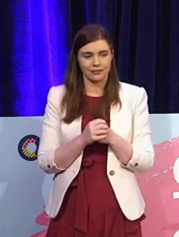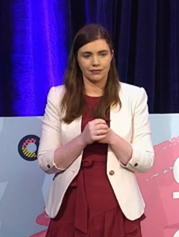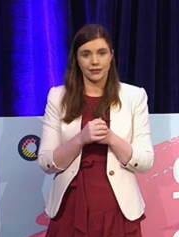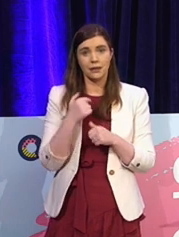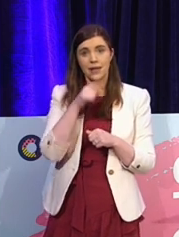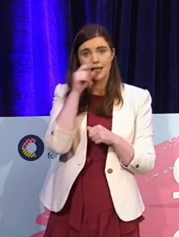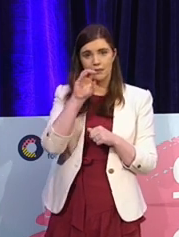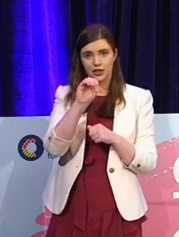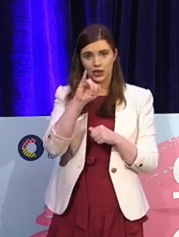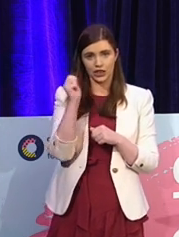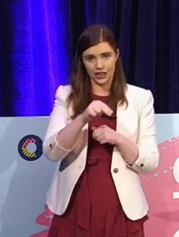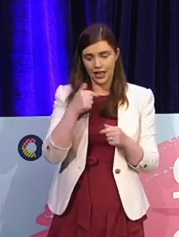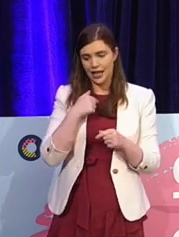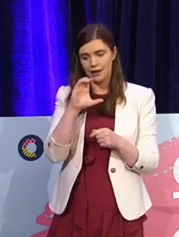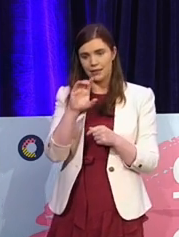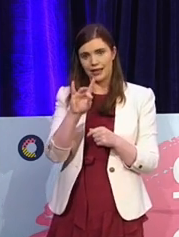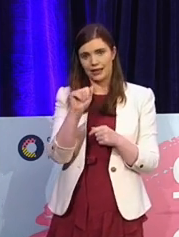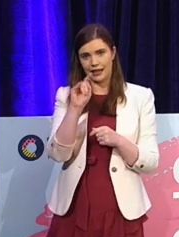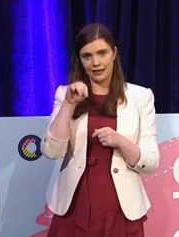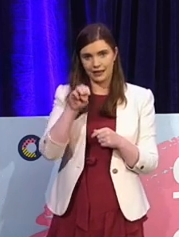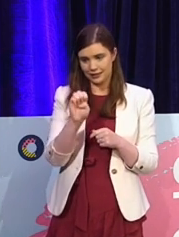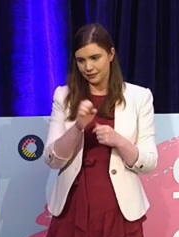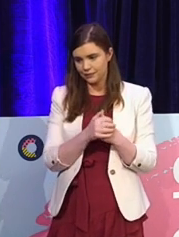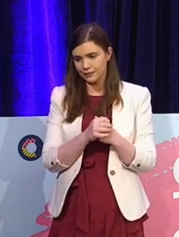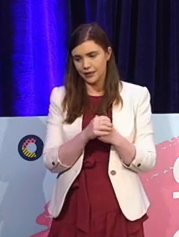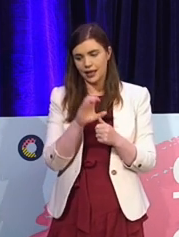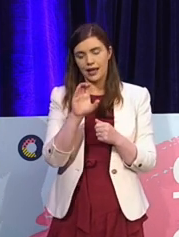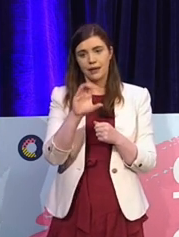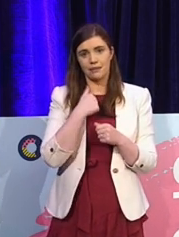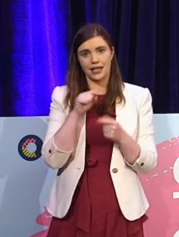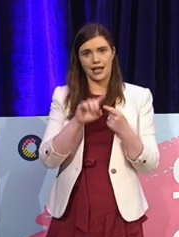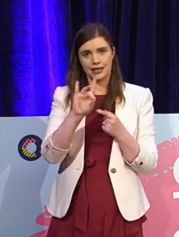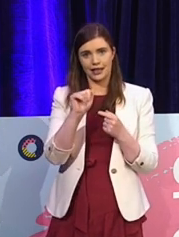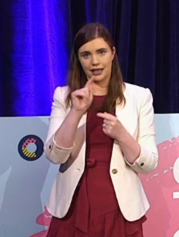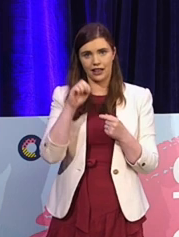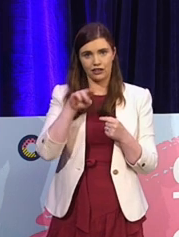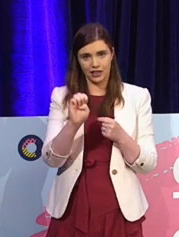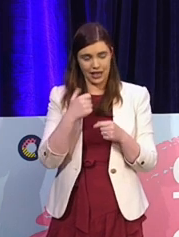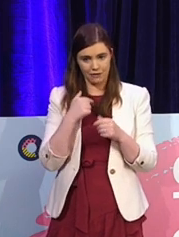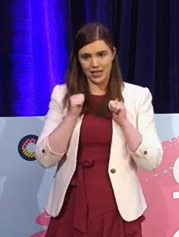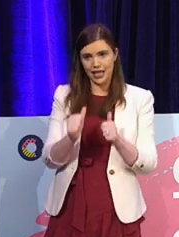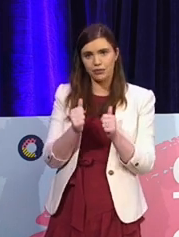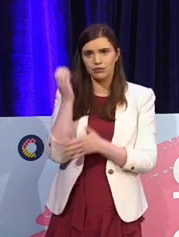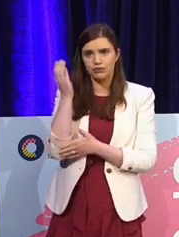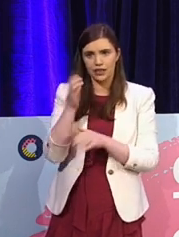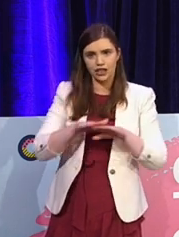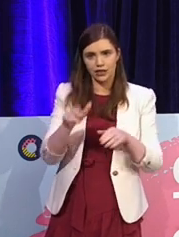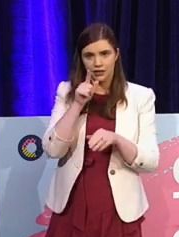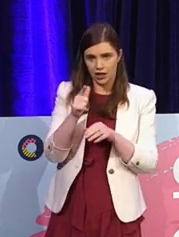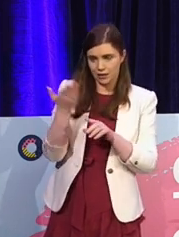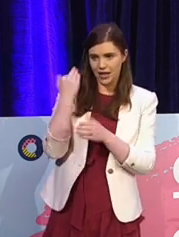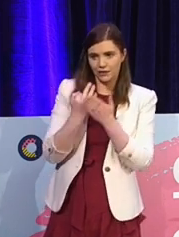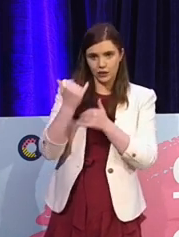My name is Oisin Putt. And I'm Catherine Amasan. Both myself and Catherine have been lucky enough to give our own Chow Talks over the last few years, so we